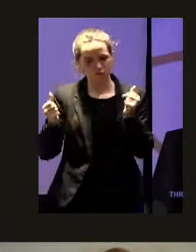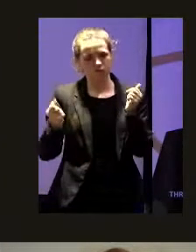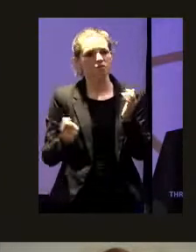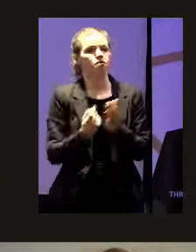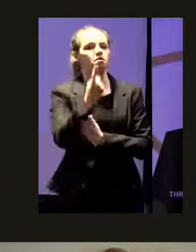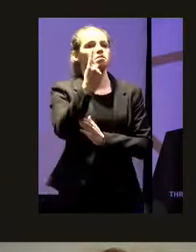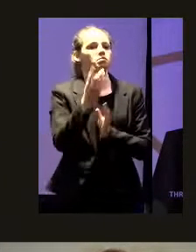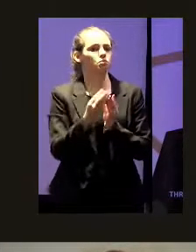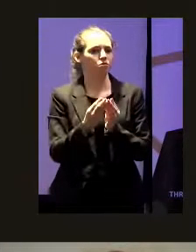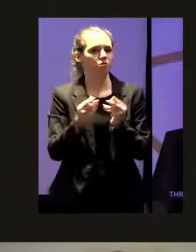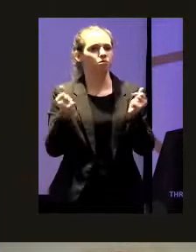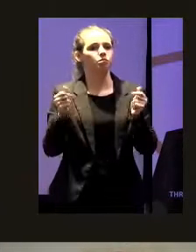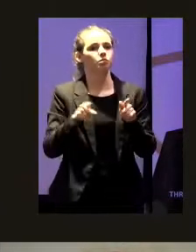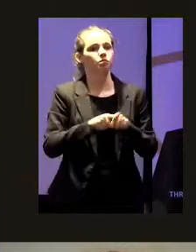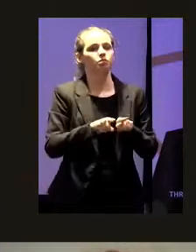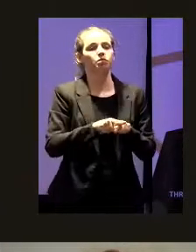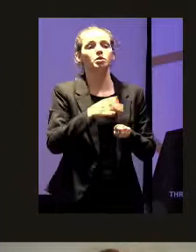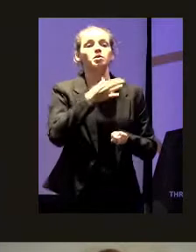risks.